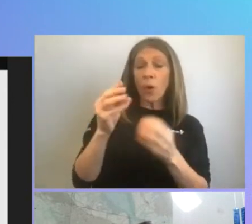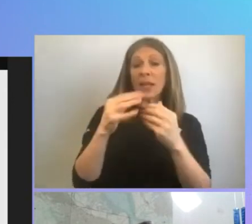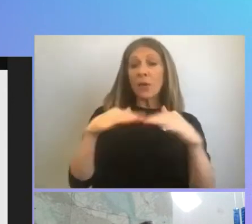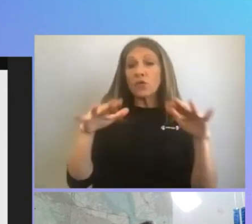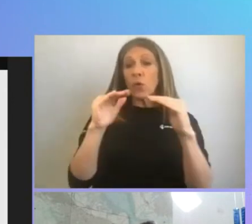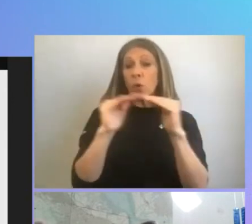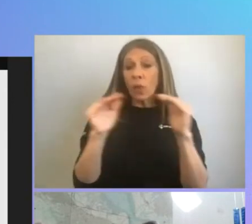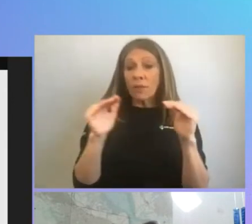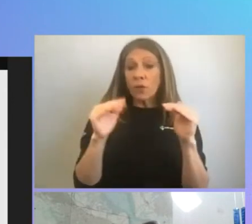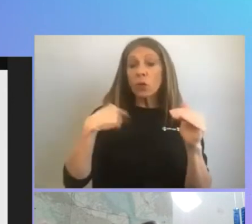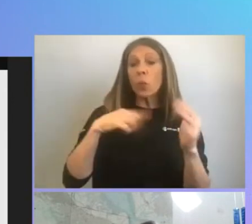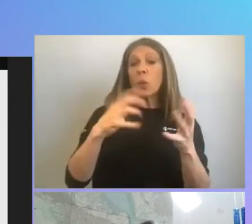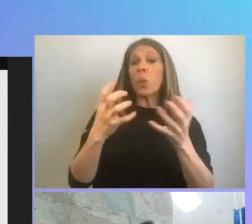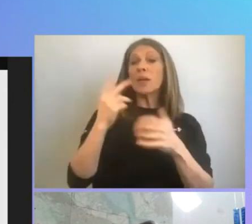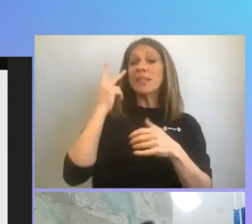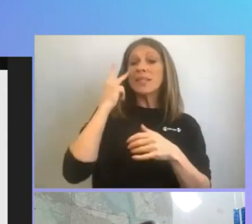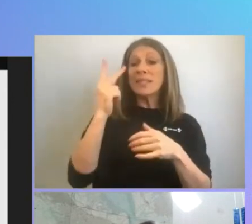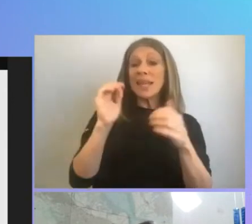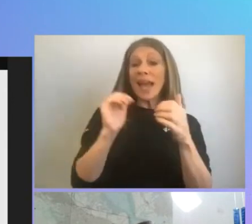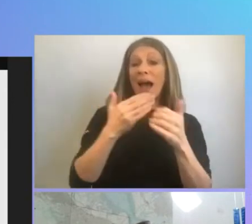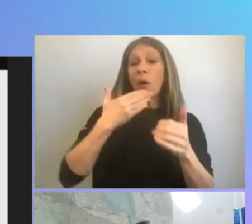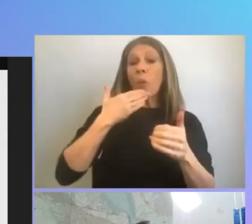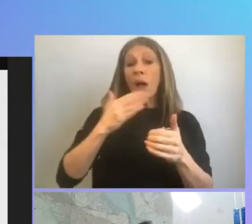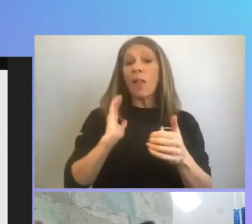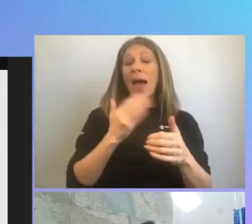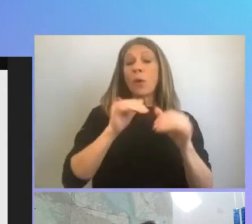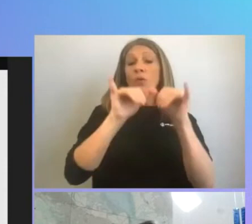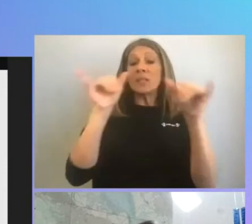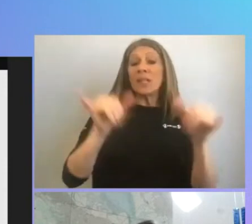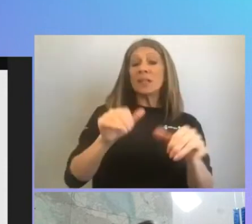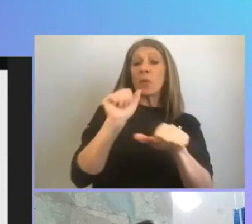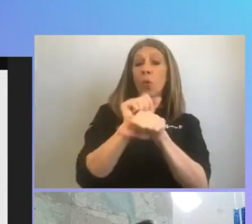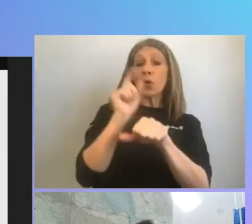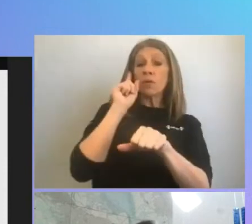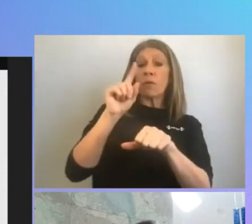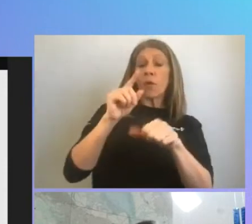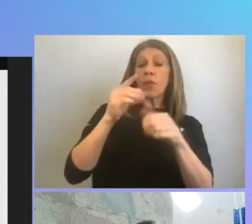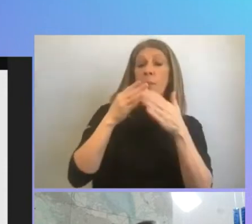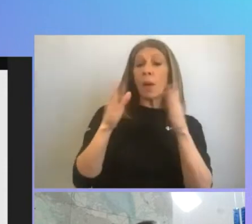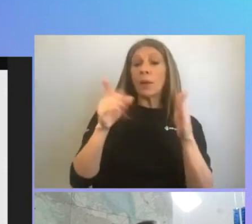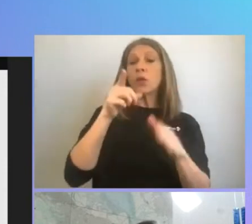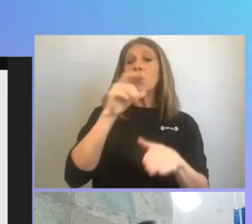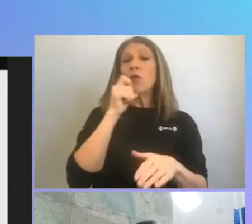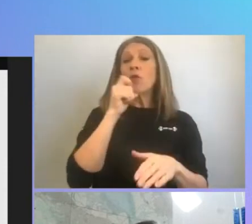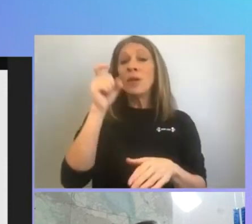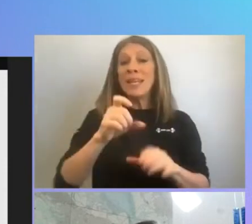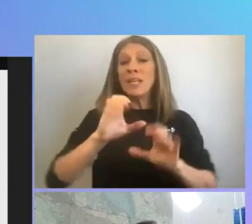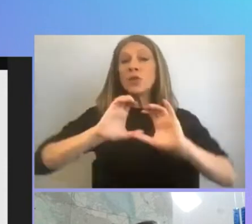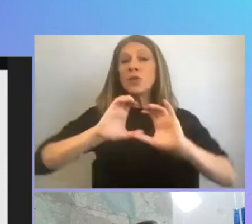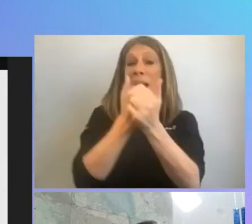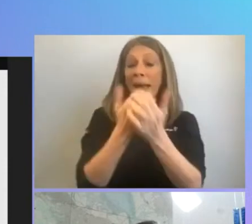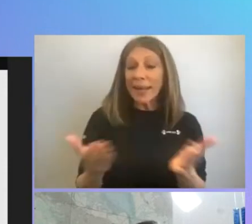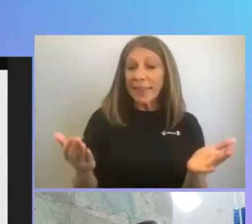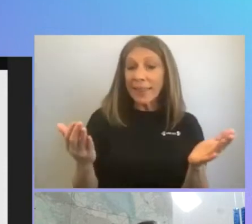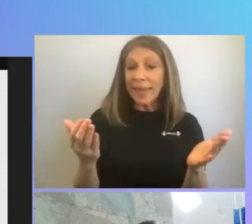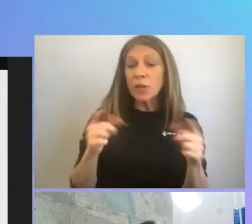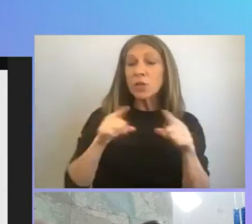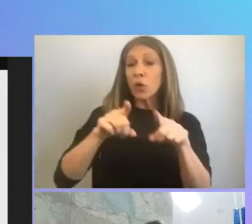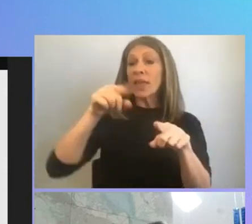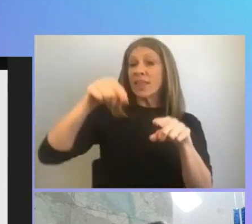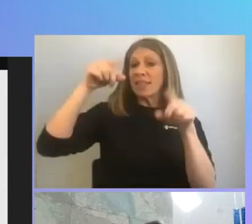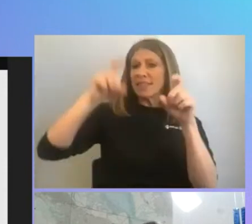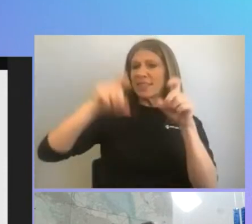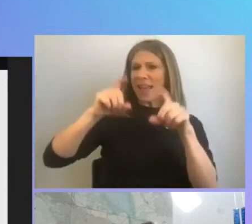levels. We want to see how well our system works for the public. You don't need to do anything during this test.